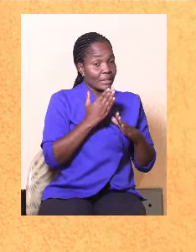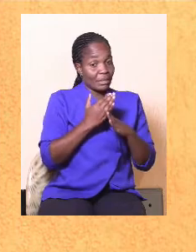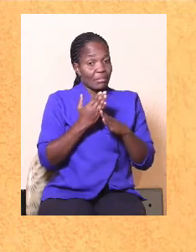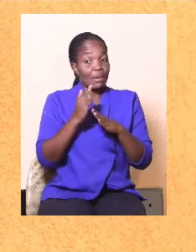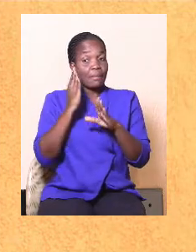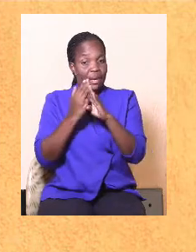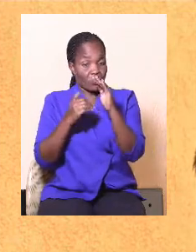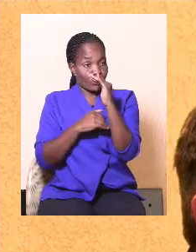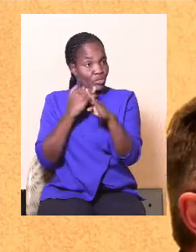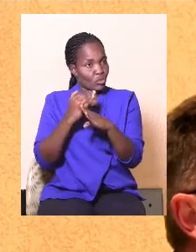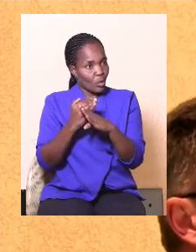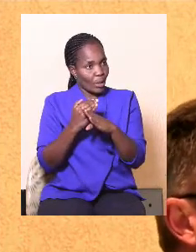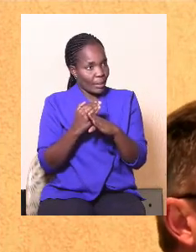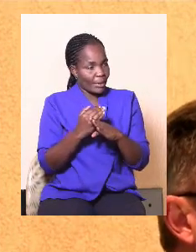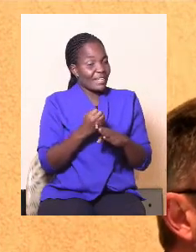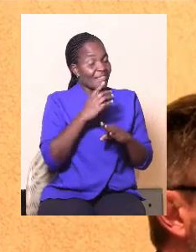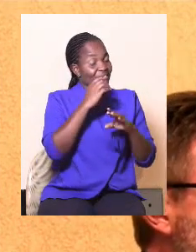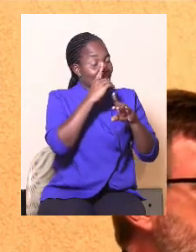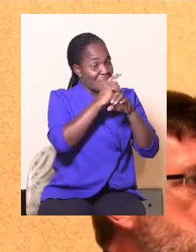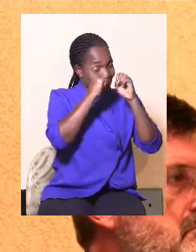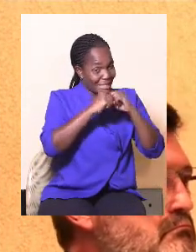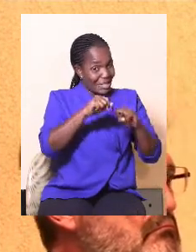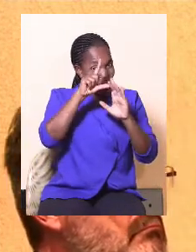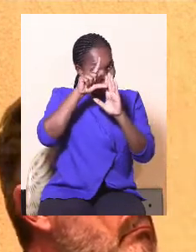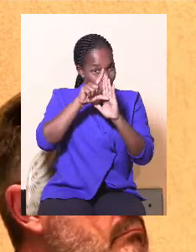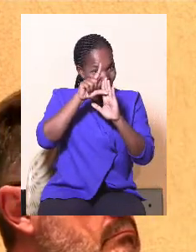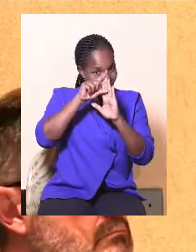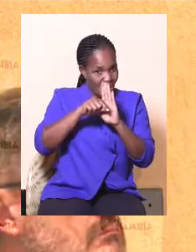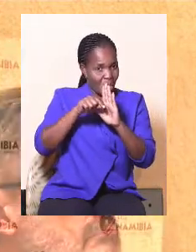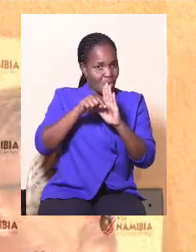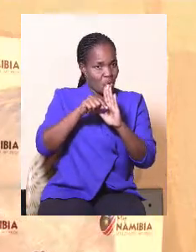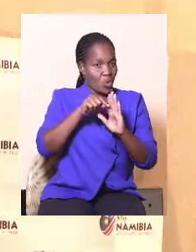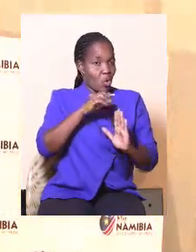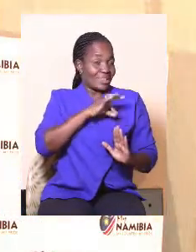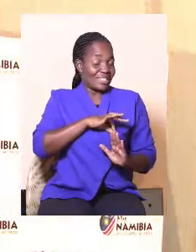together. Thank you very much, sir.